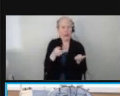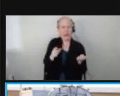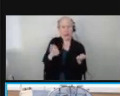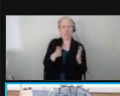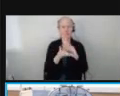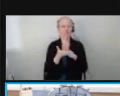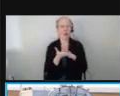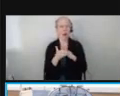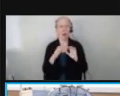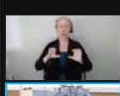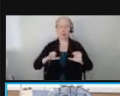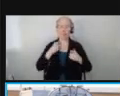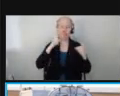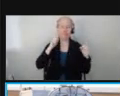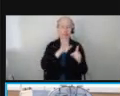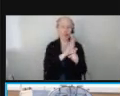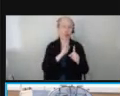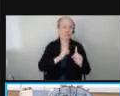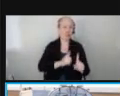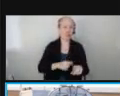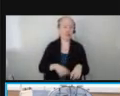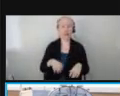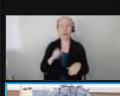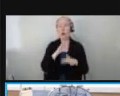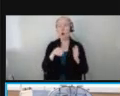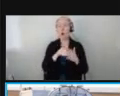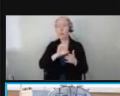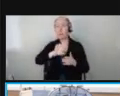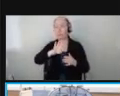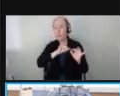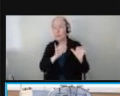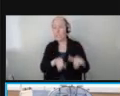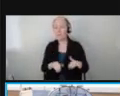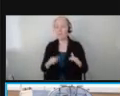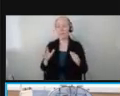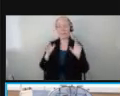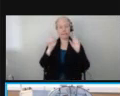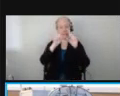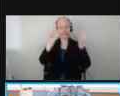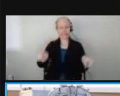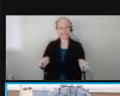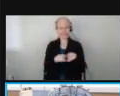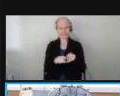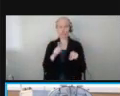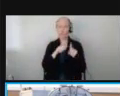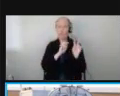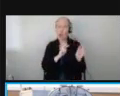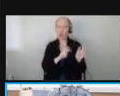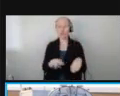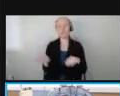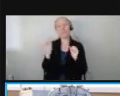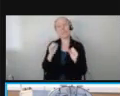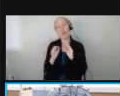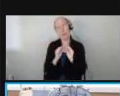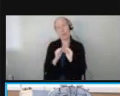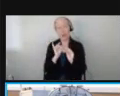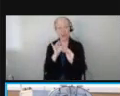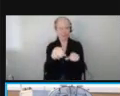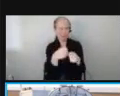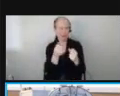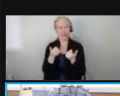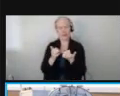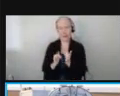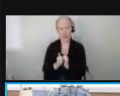all of your subsystems, the interfaces to monitor them, your repair capability to fix whatever's broken. You can control